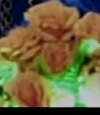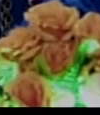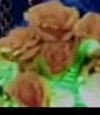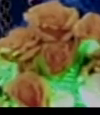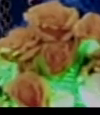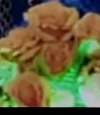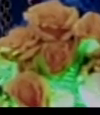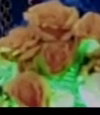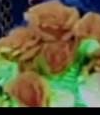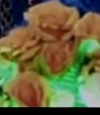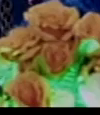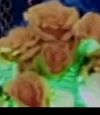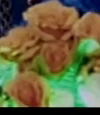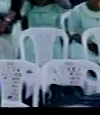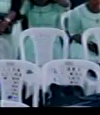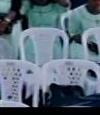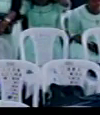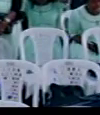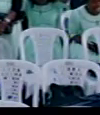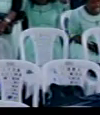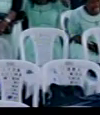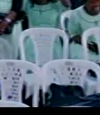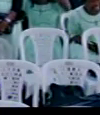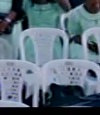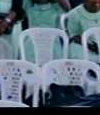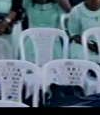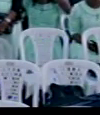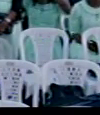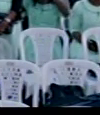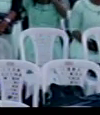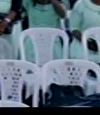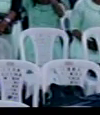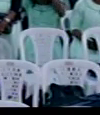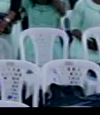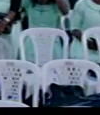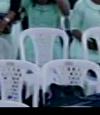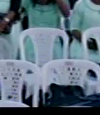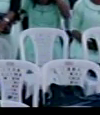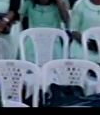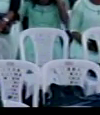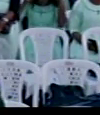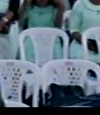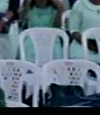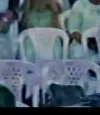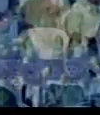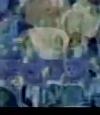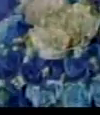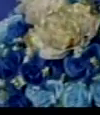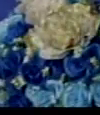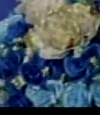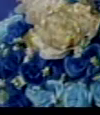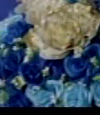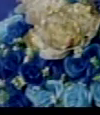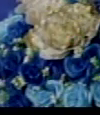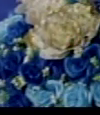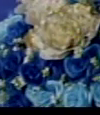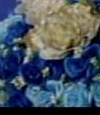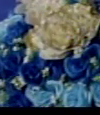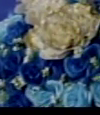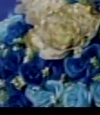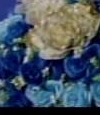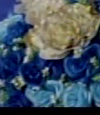in Jesus' name. Welcome, sir. Also a message for our mommy tonight. That's saying